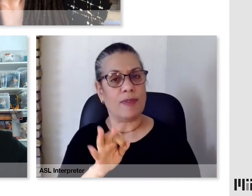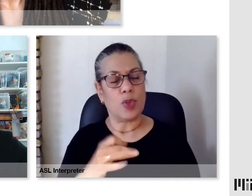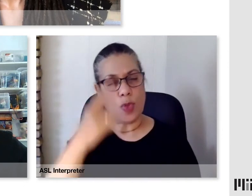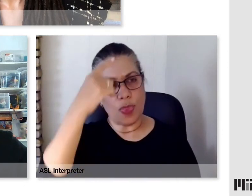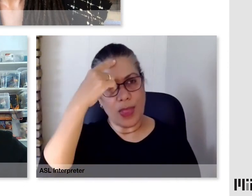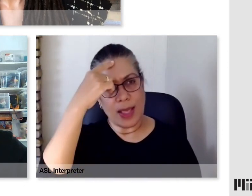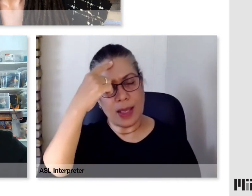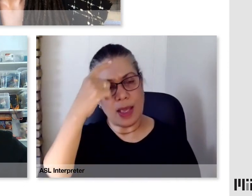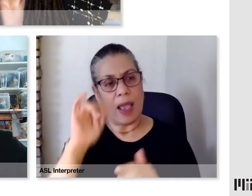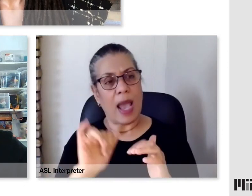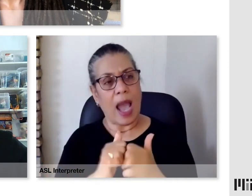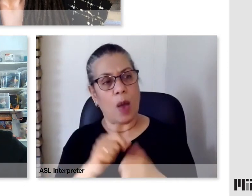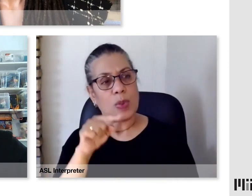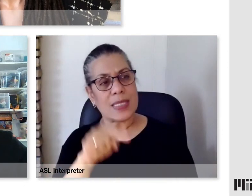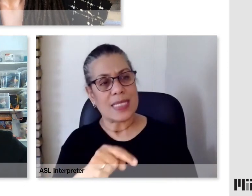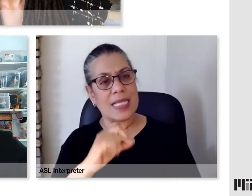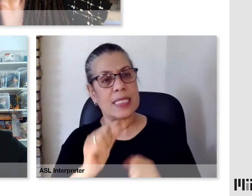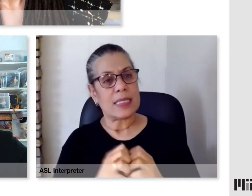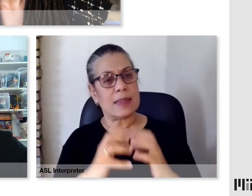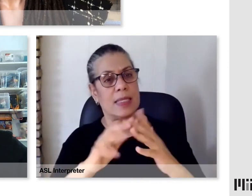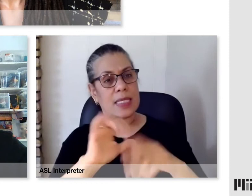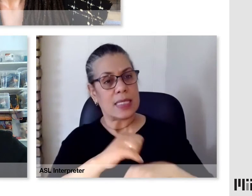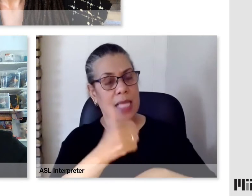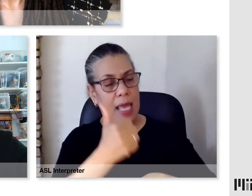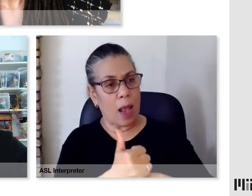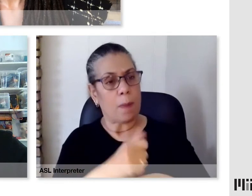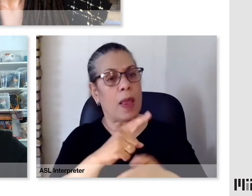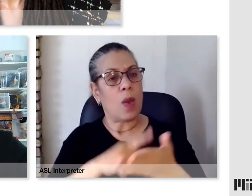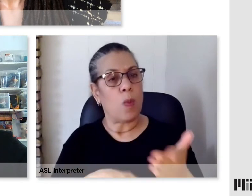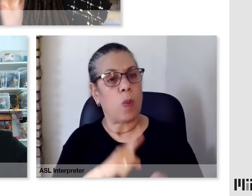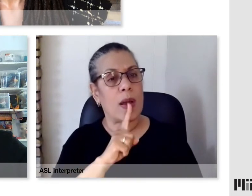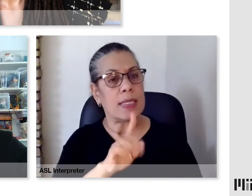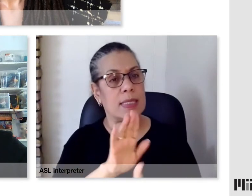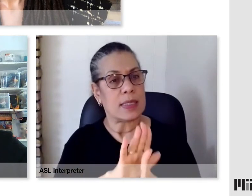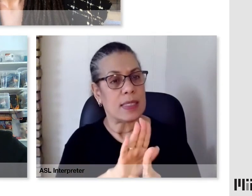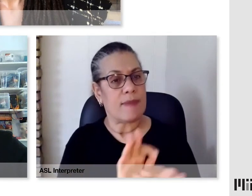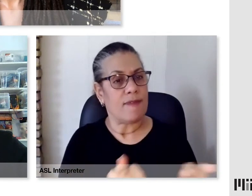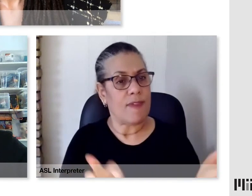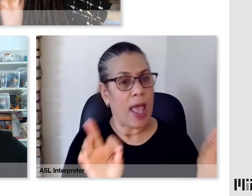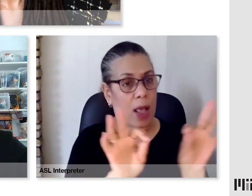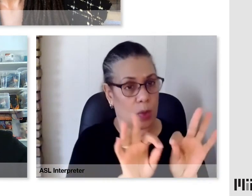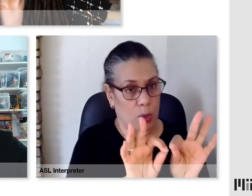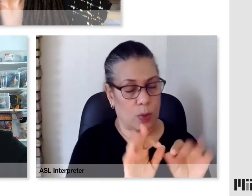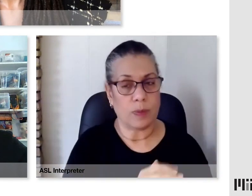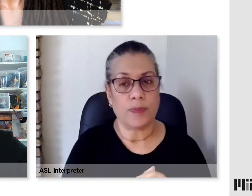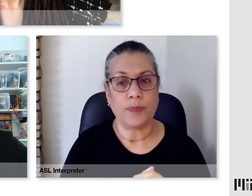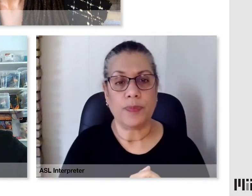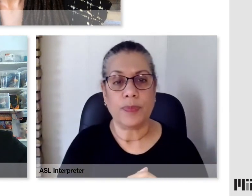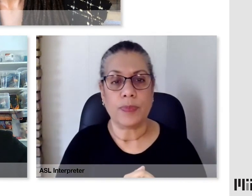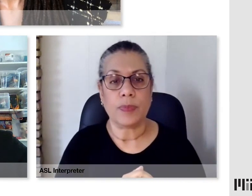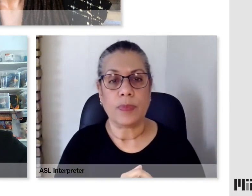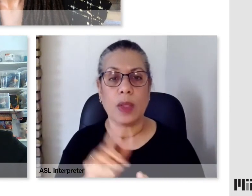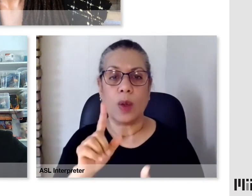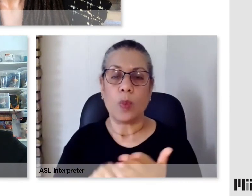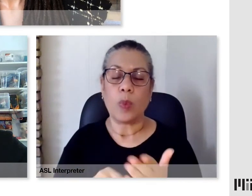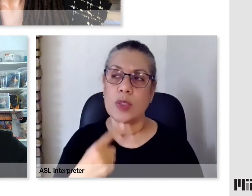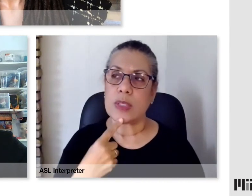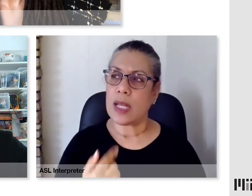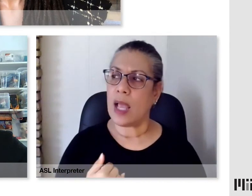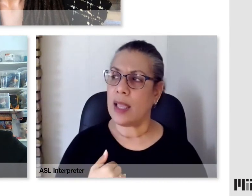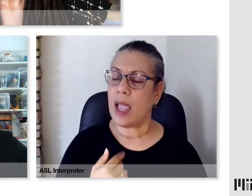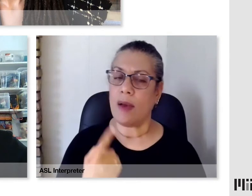it's instantiating particular sets of values. And so I think what you were mentioning in particular, I have one